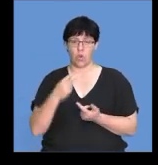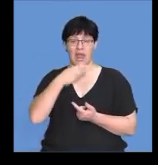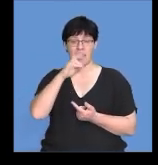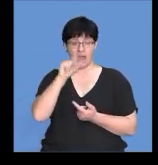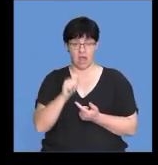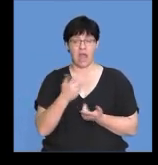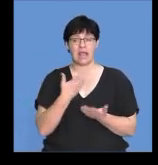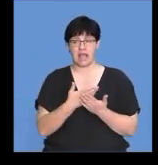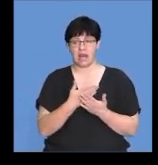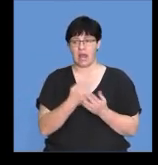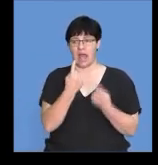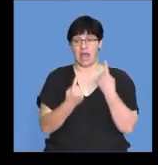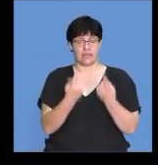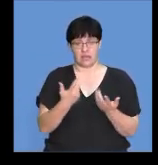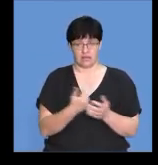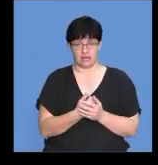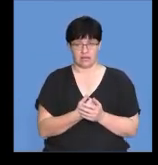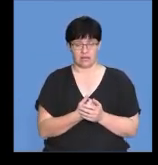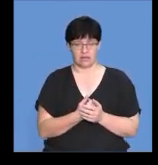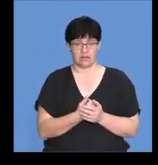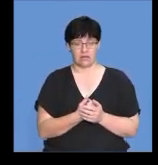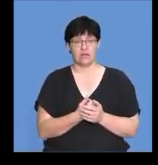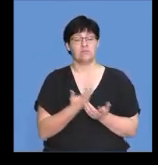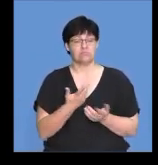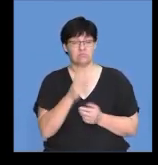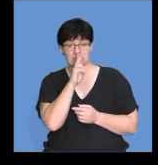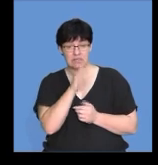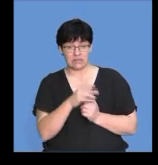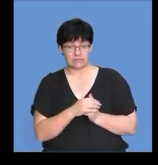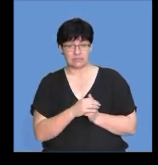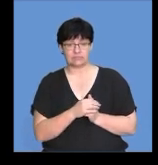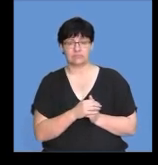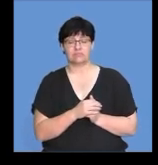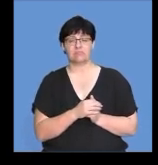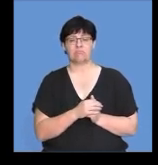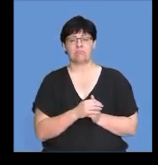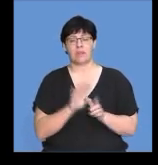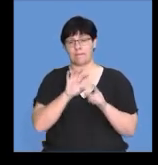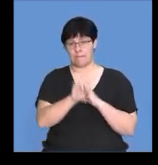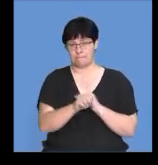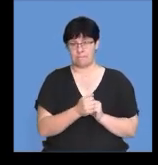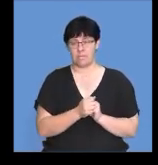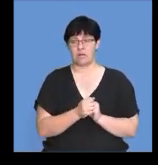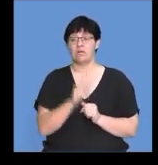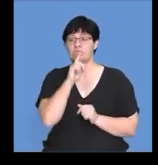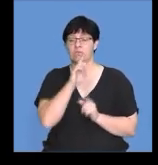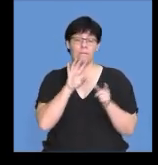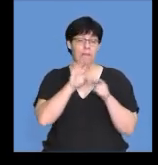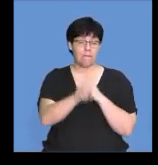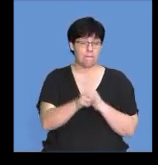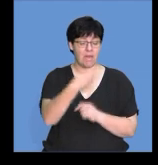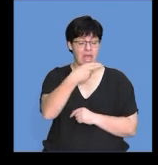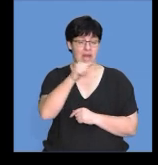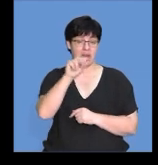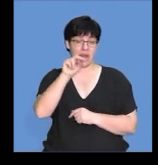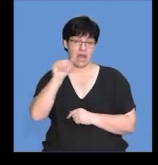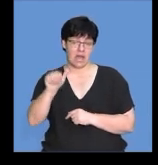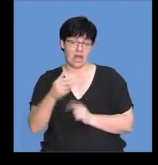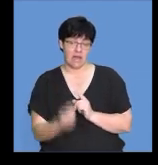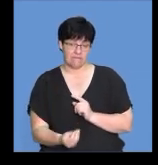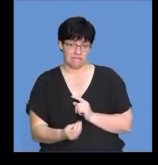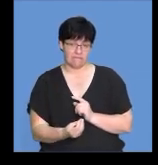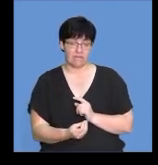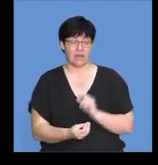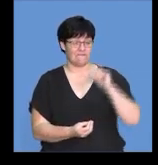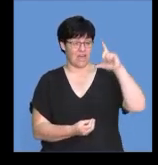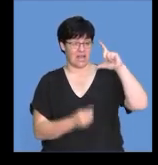one of these two. The question is, are we sure? Let's try and determine that. In order for us to determine what Hannah has as